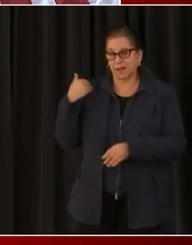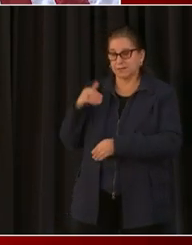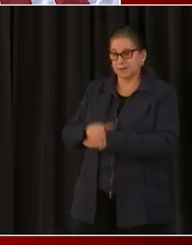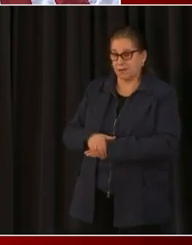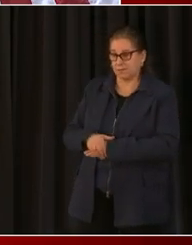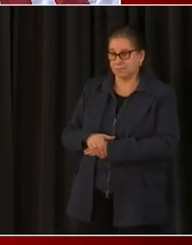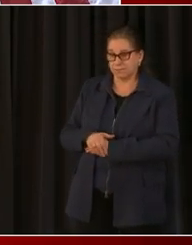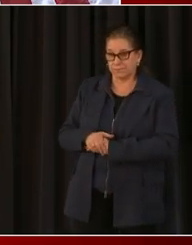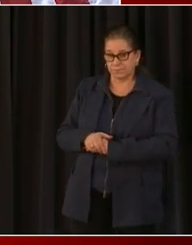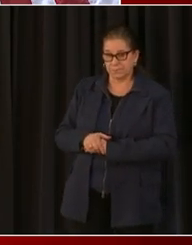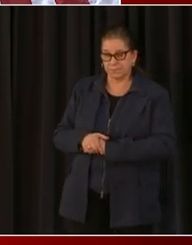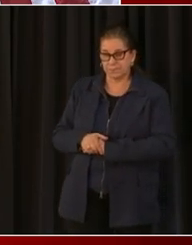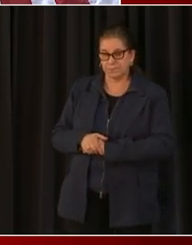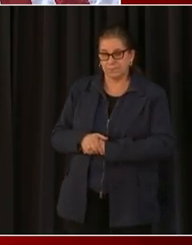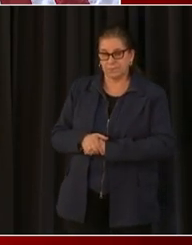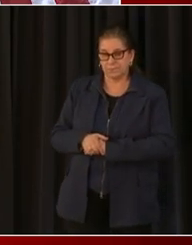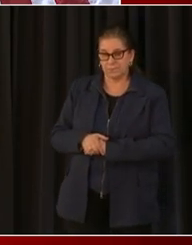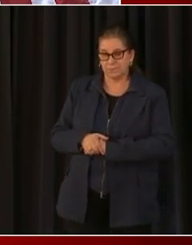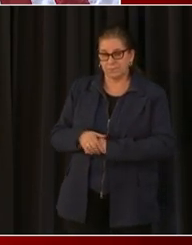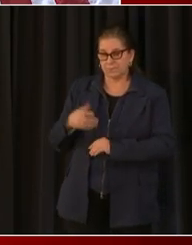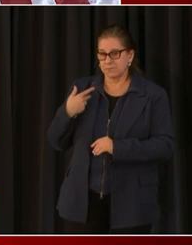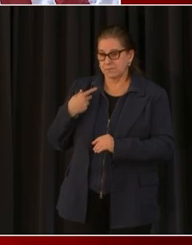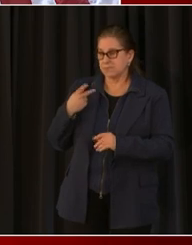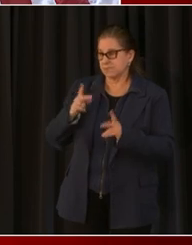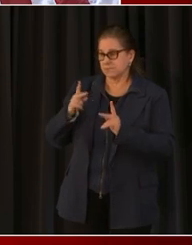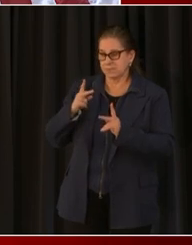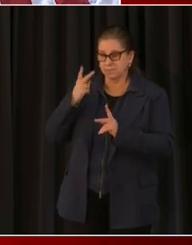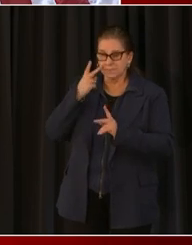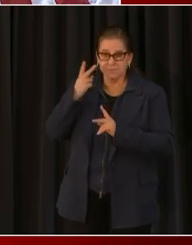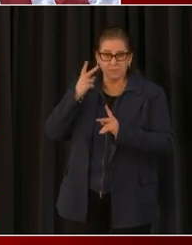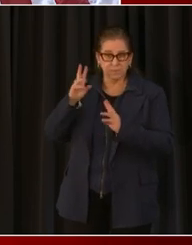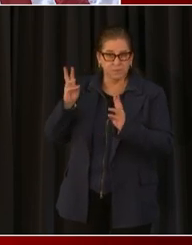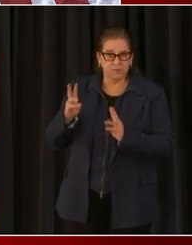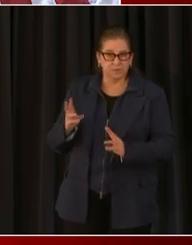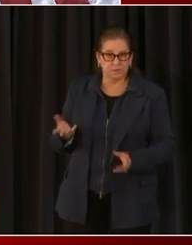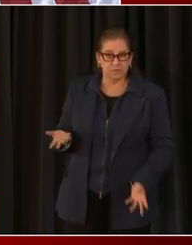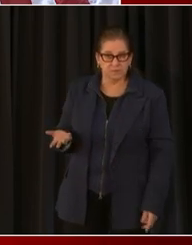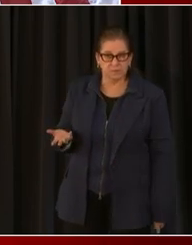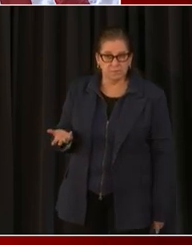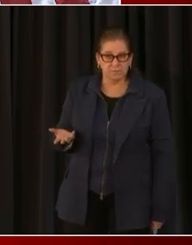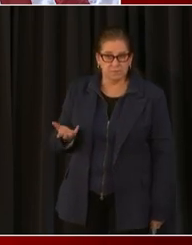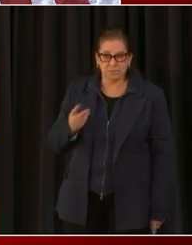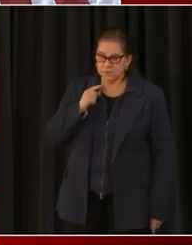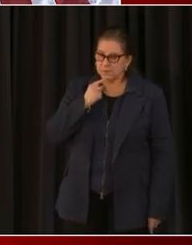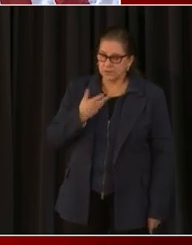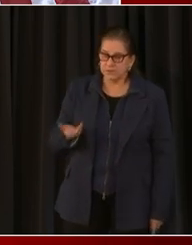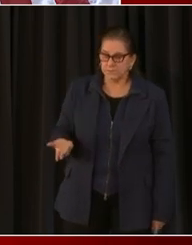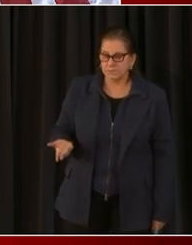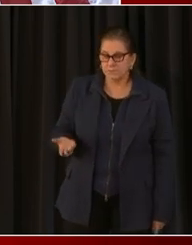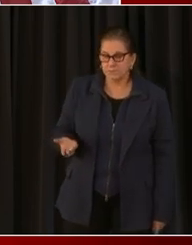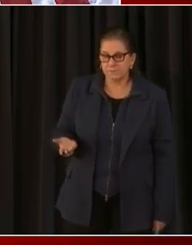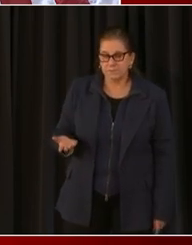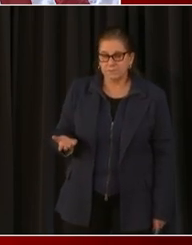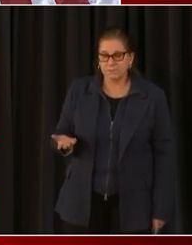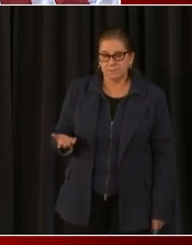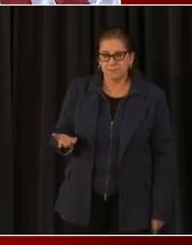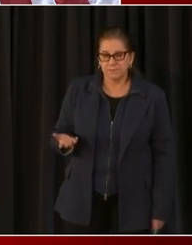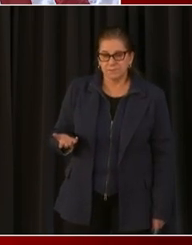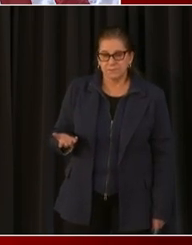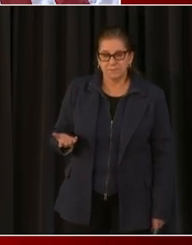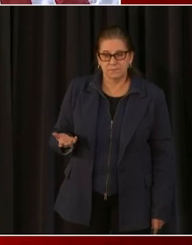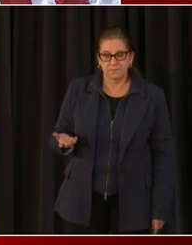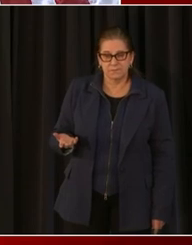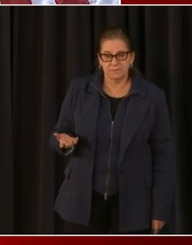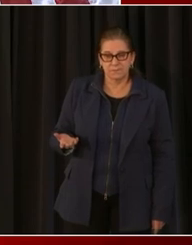a lot of extreme weather that we see here in the district, particularly in the winter season. We do convene